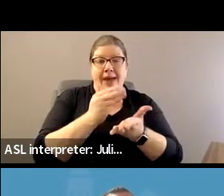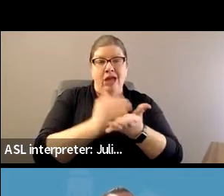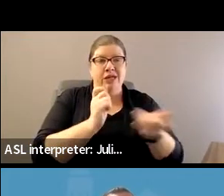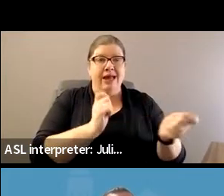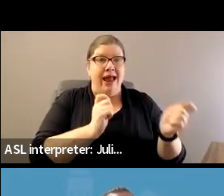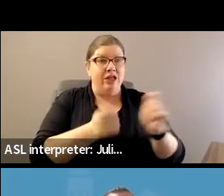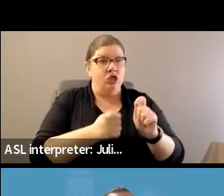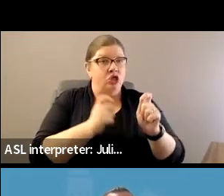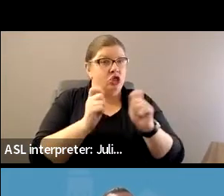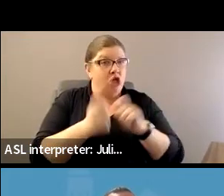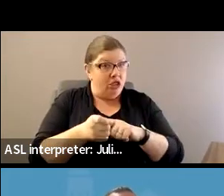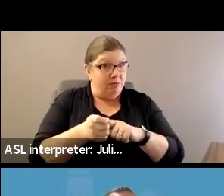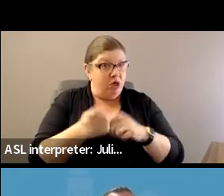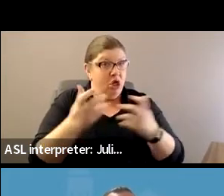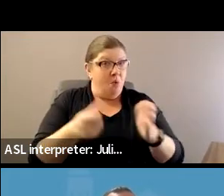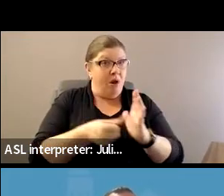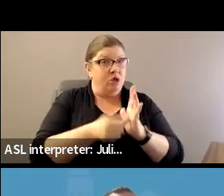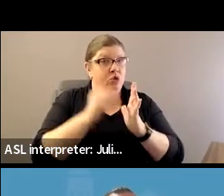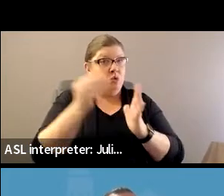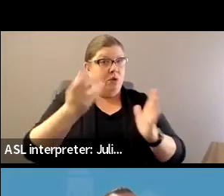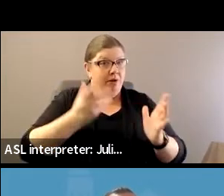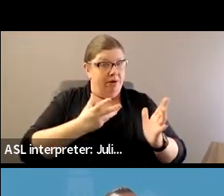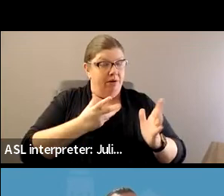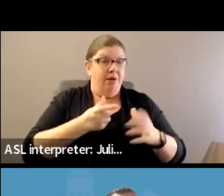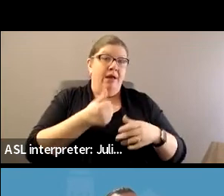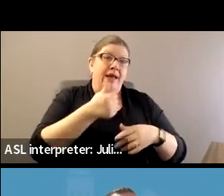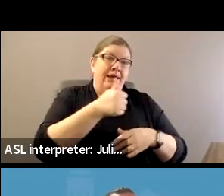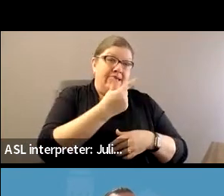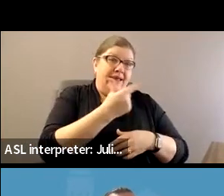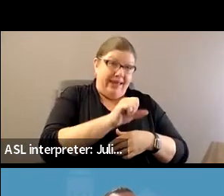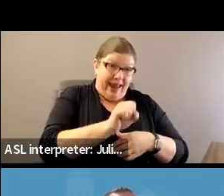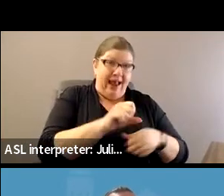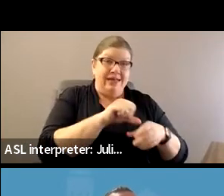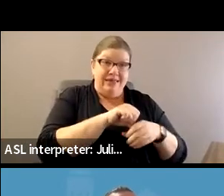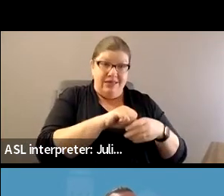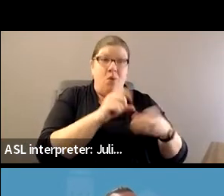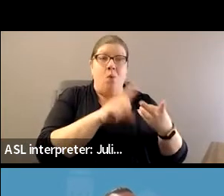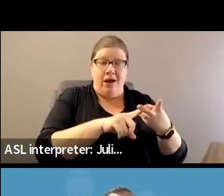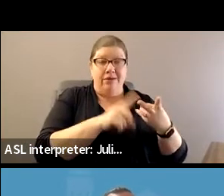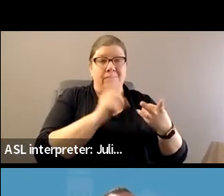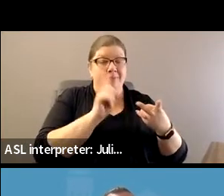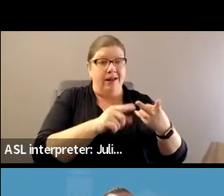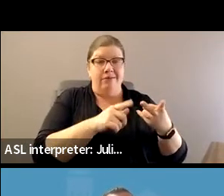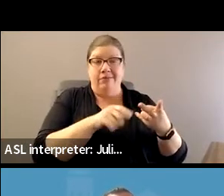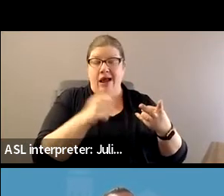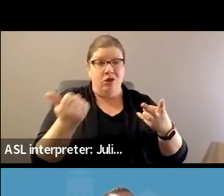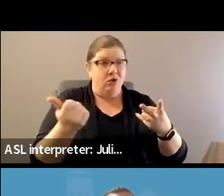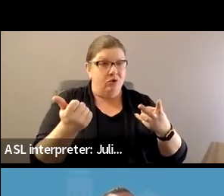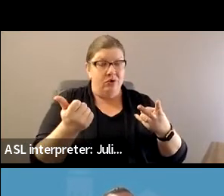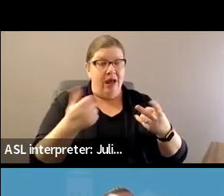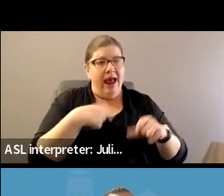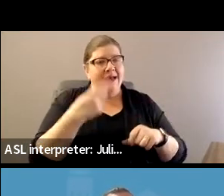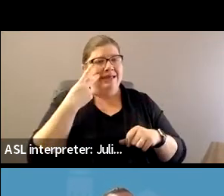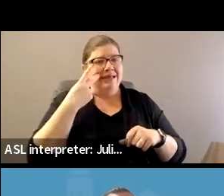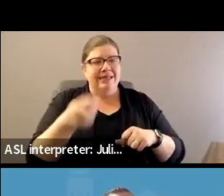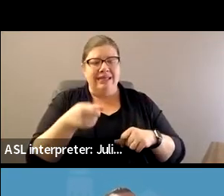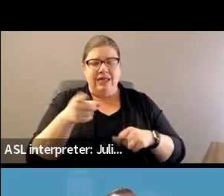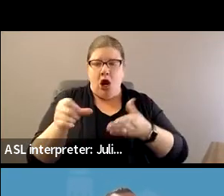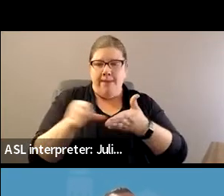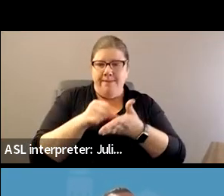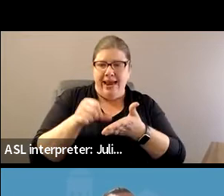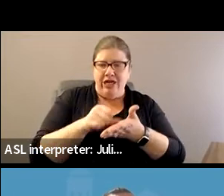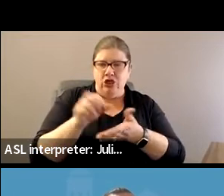want to highlight besides the gas as a result of this increases? I mean, I see here on